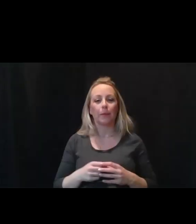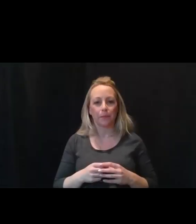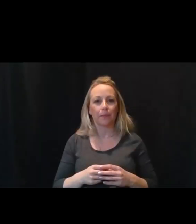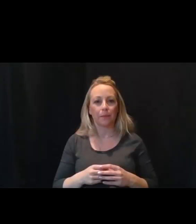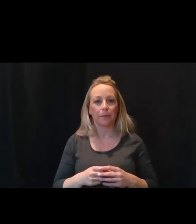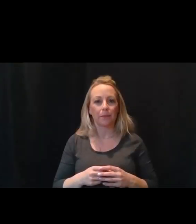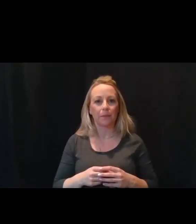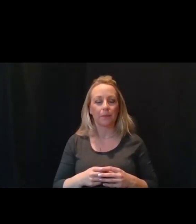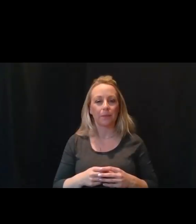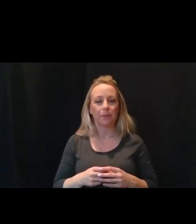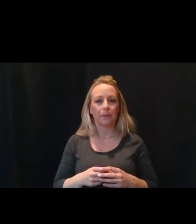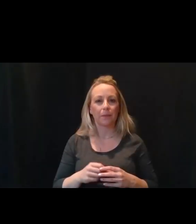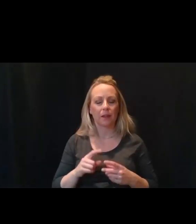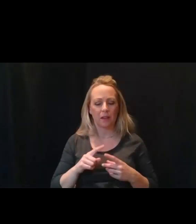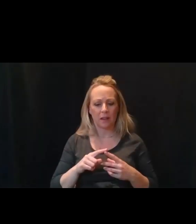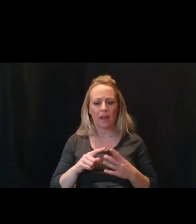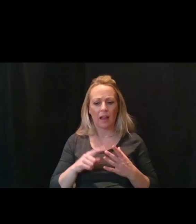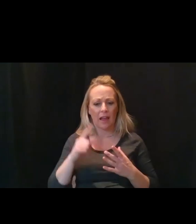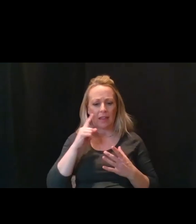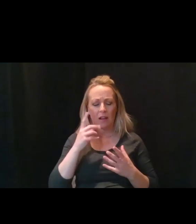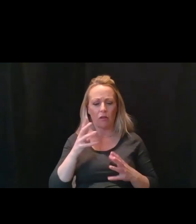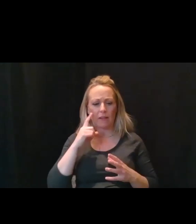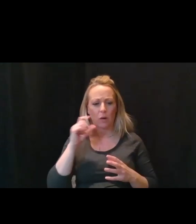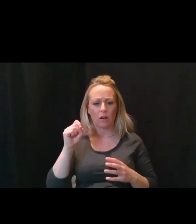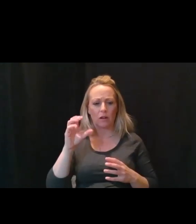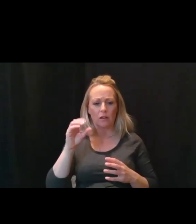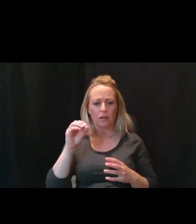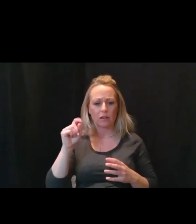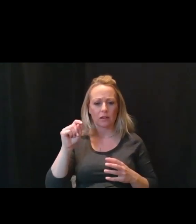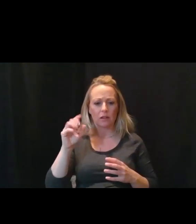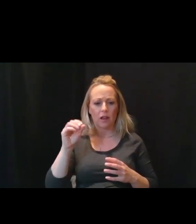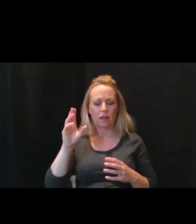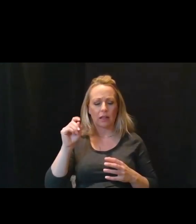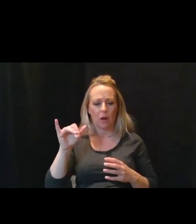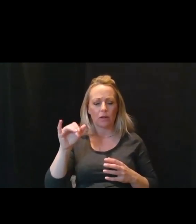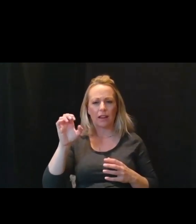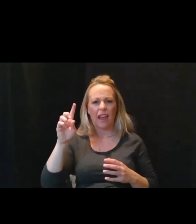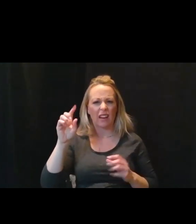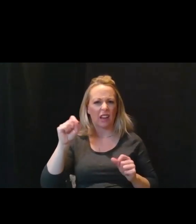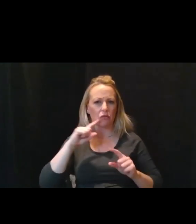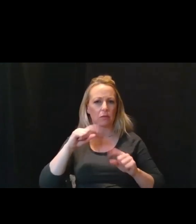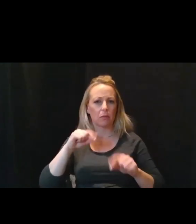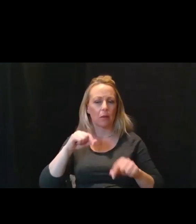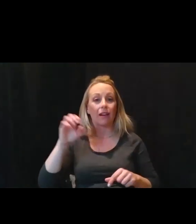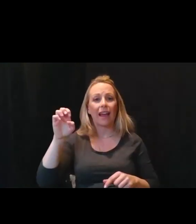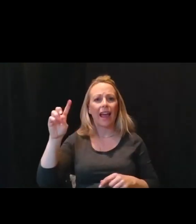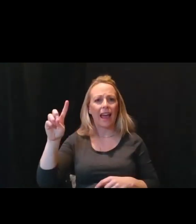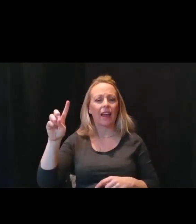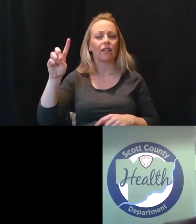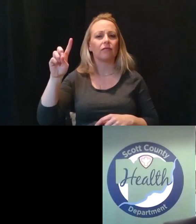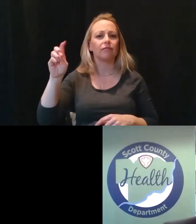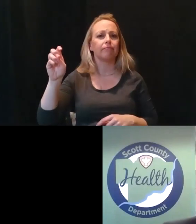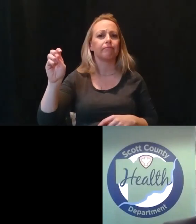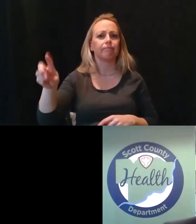these I believe we may have gone over, and these are for Scott County, so we'll have Ed respond to these. Ed, the first question I have for you